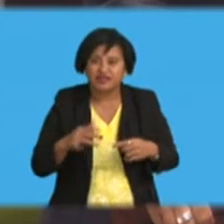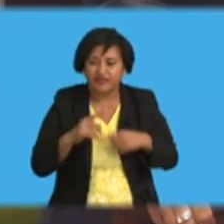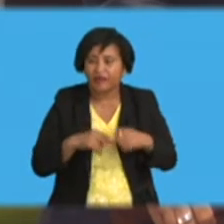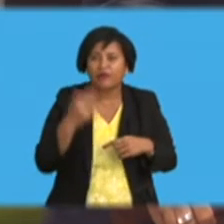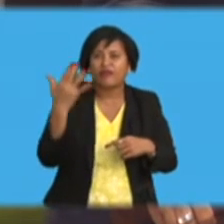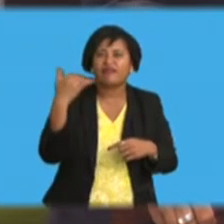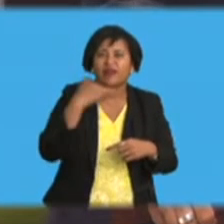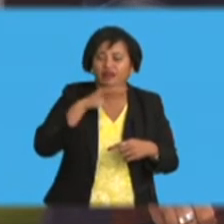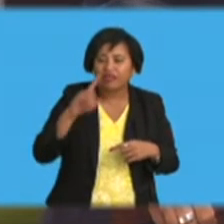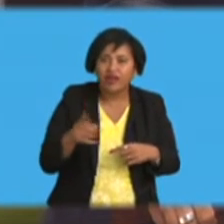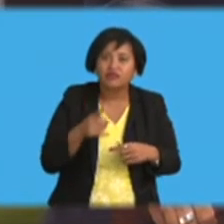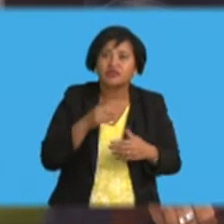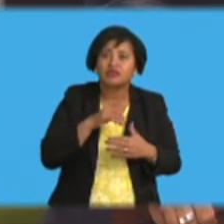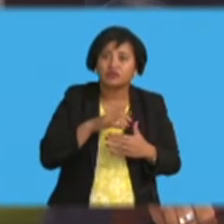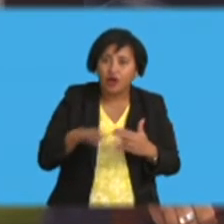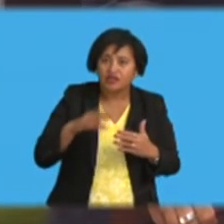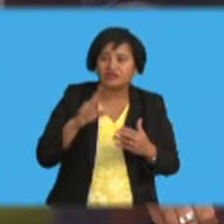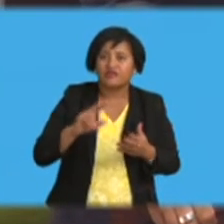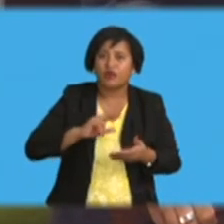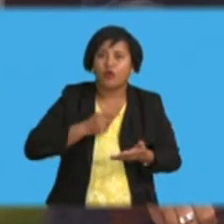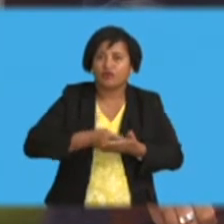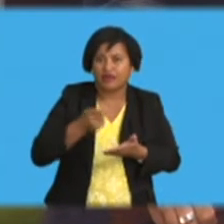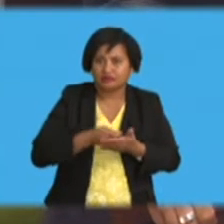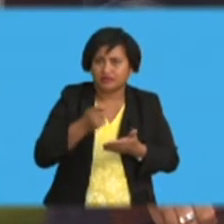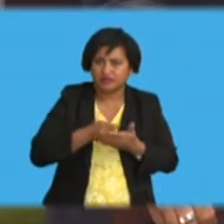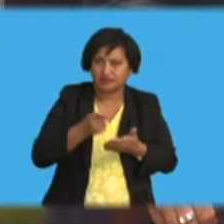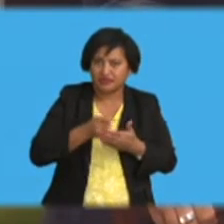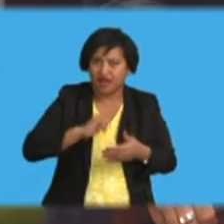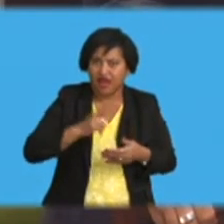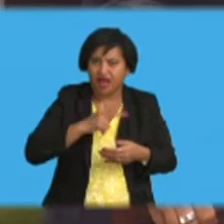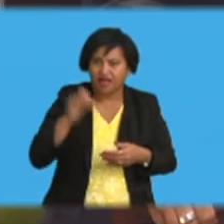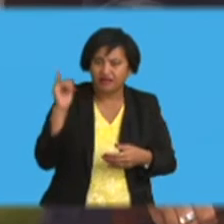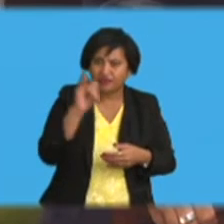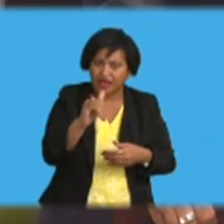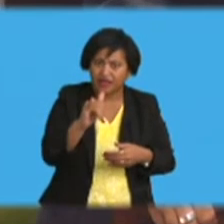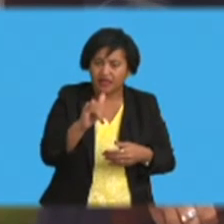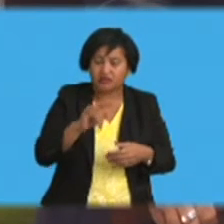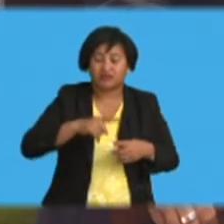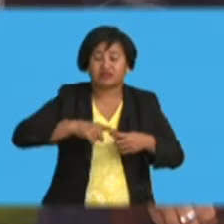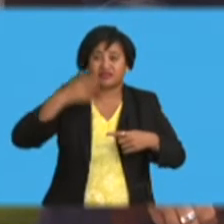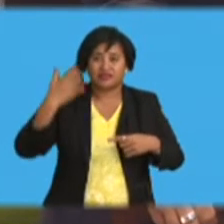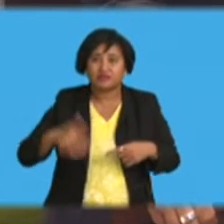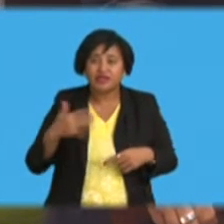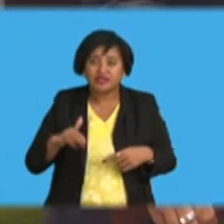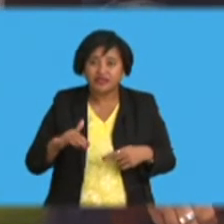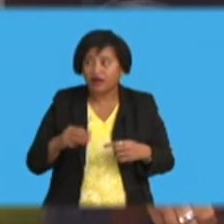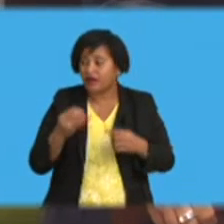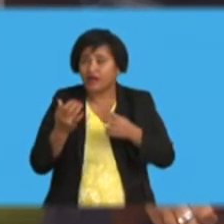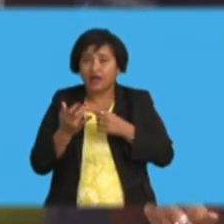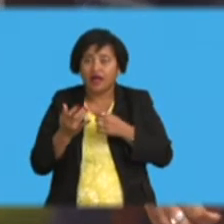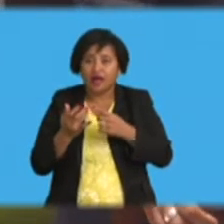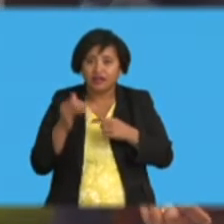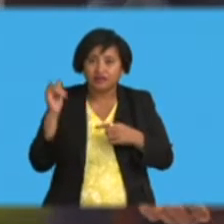$500,000 in monthly lease rentals, again significantly above market rates for an aircraft that were 24 years old